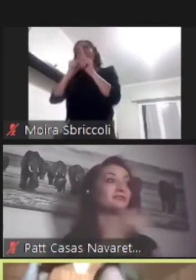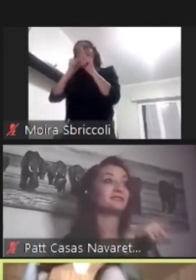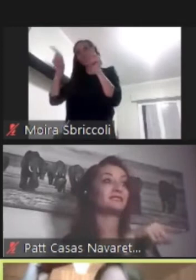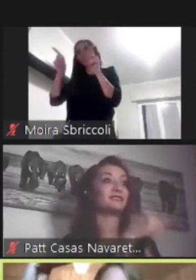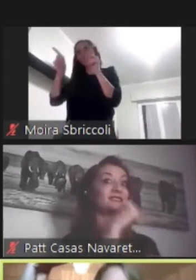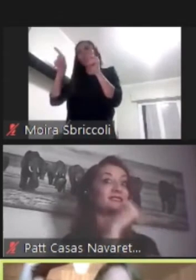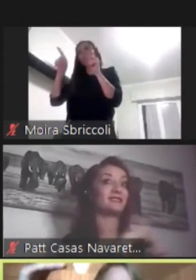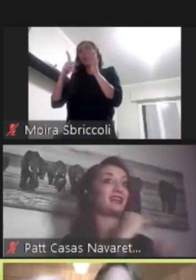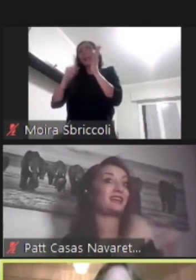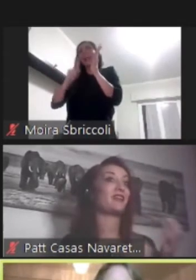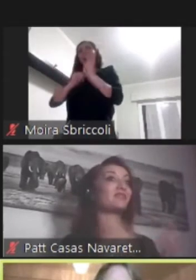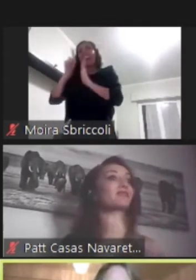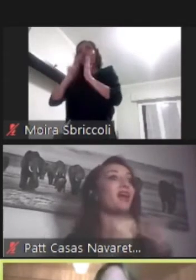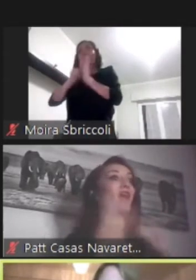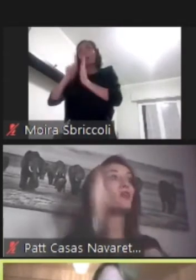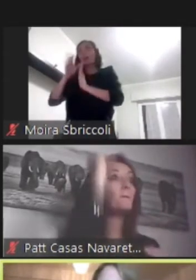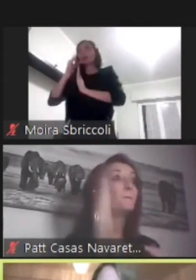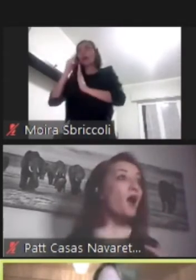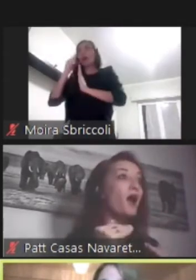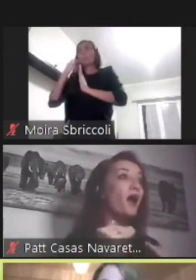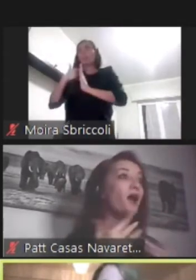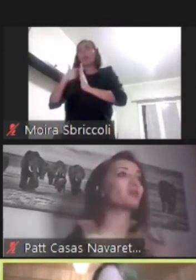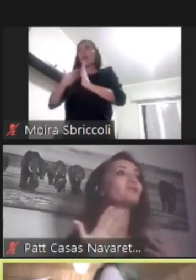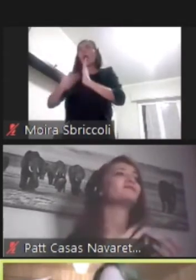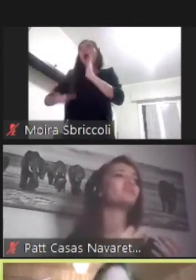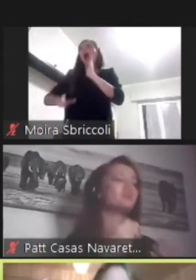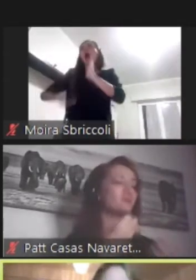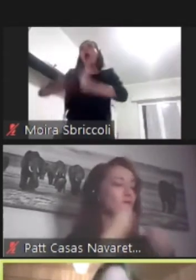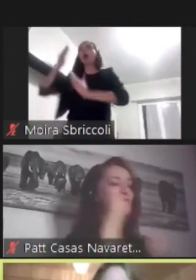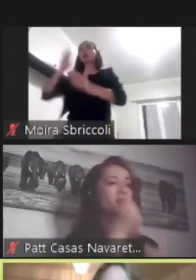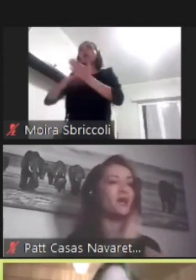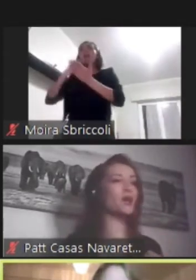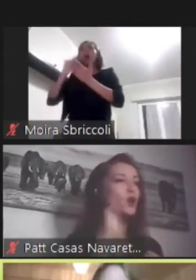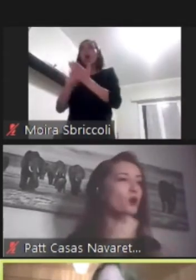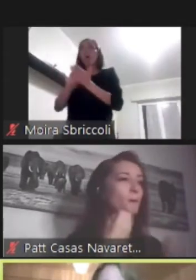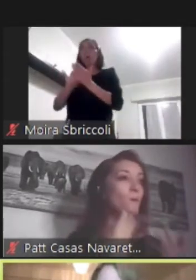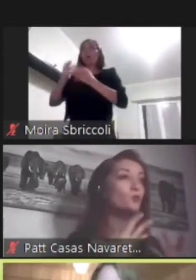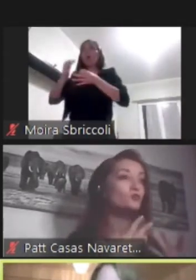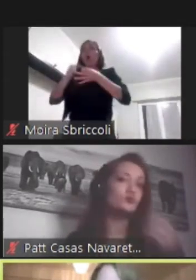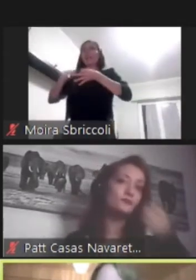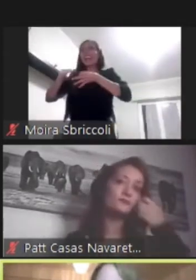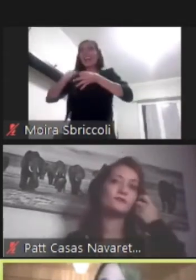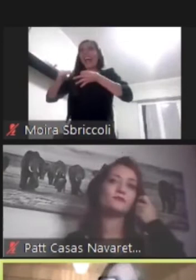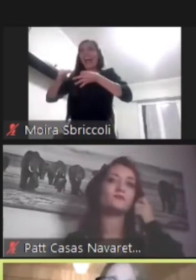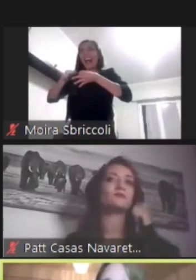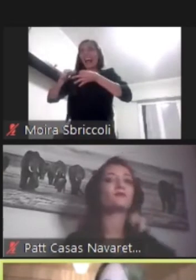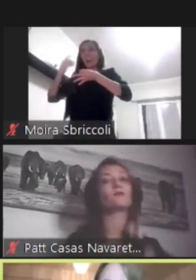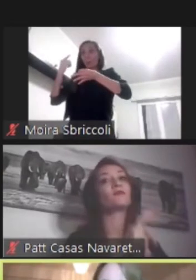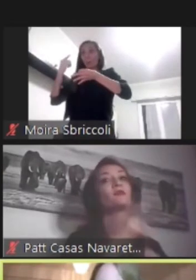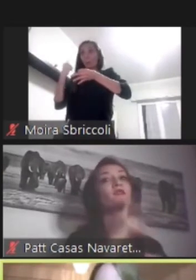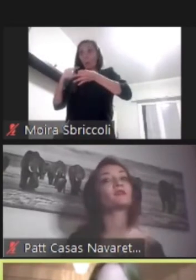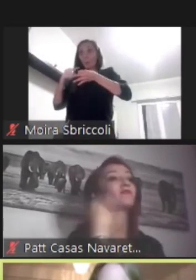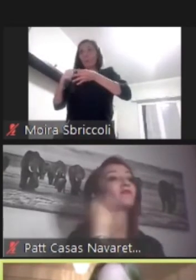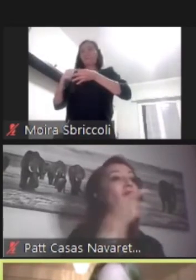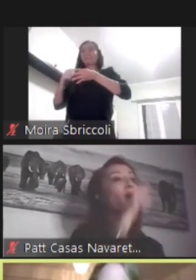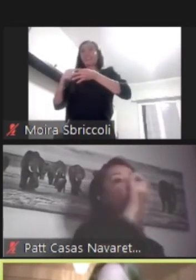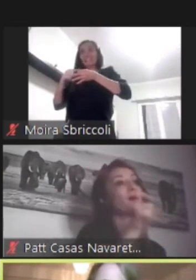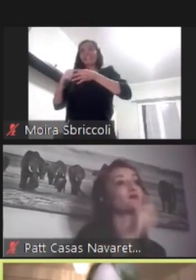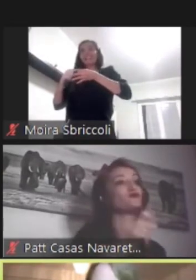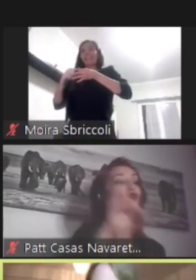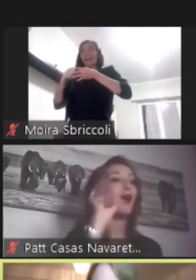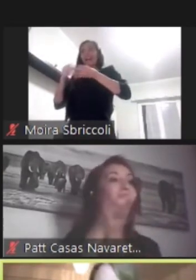they're elevated, which can lead to high blood sugar levels and that increased